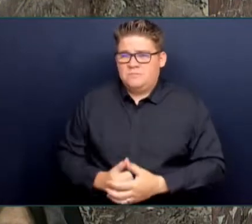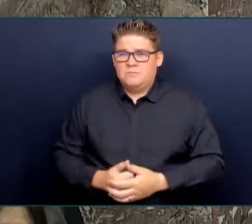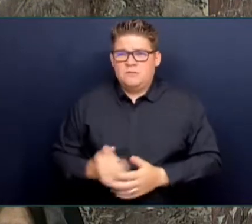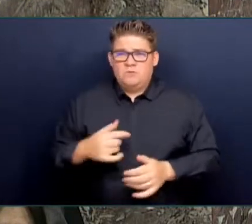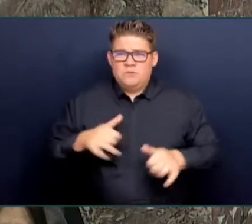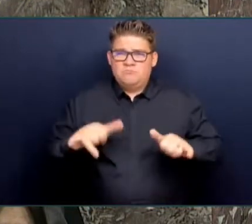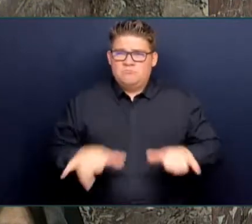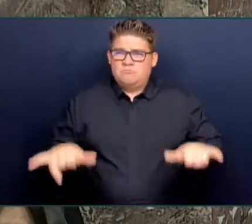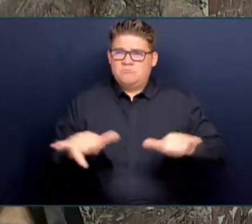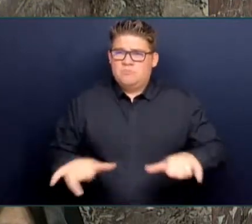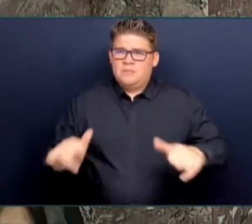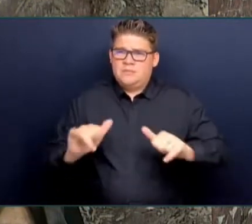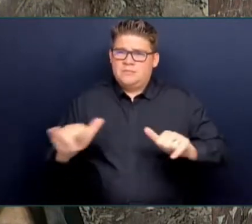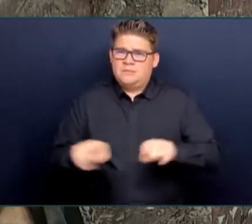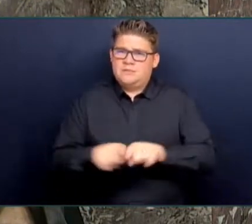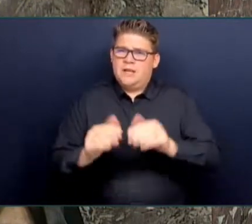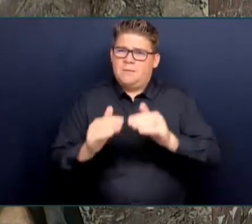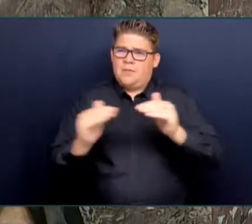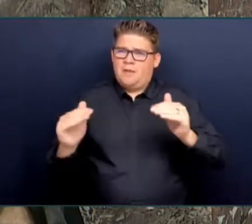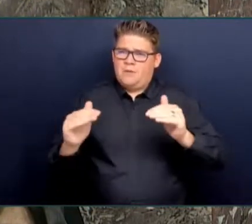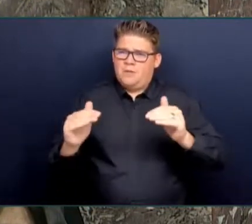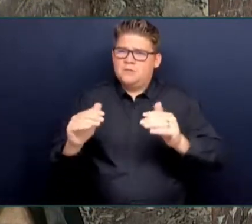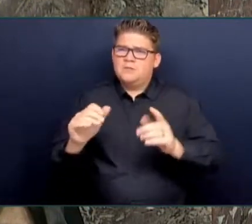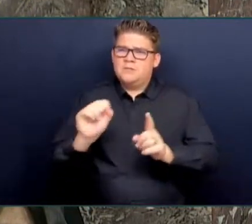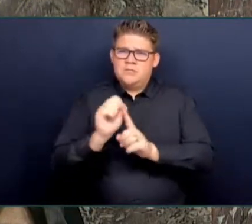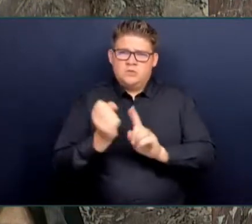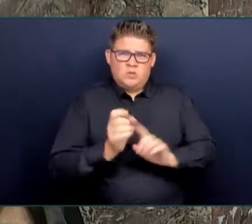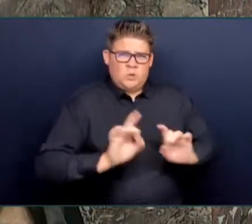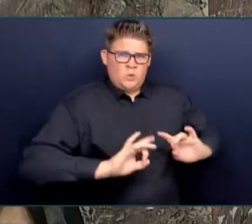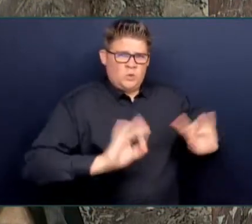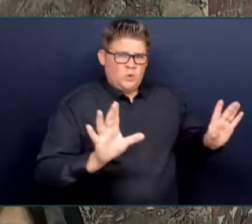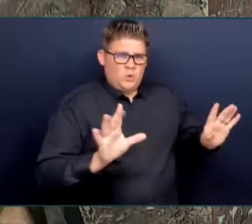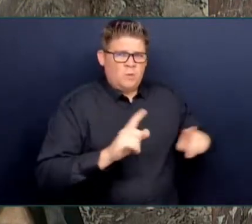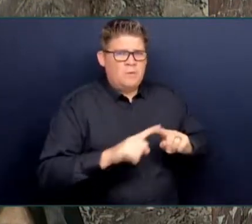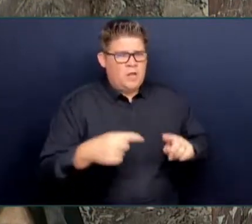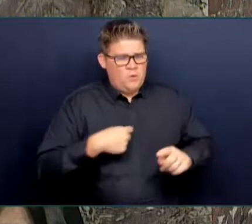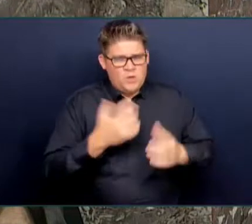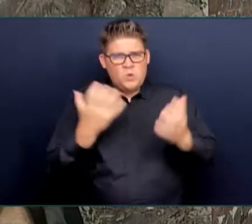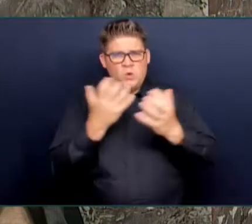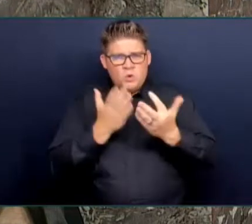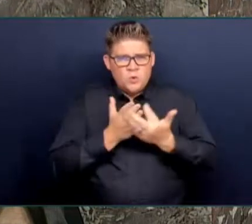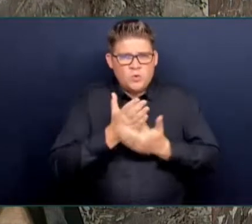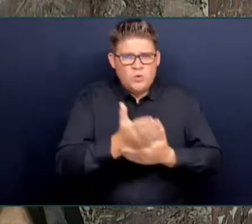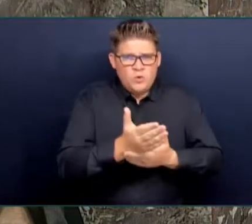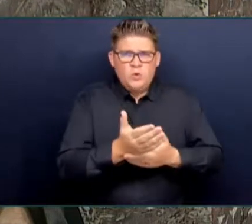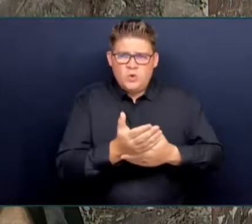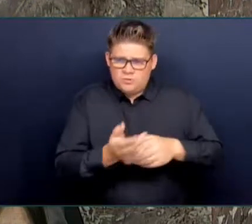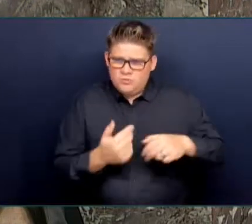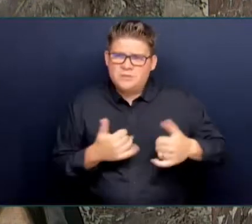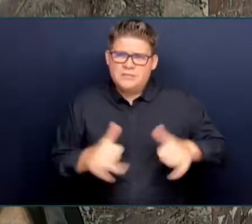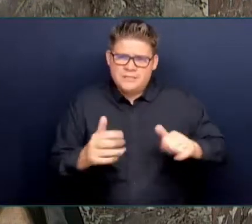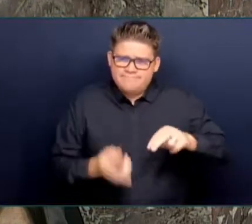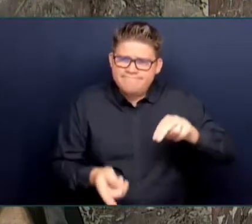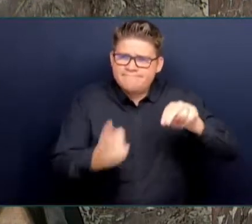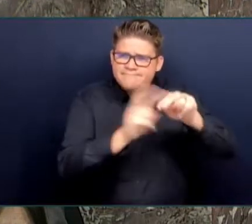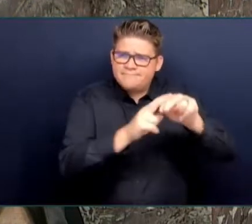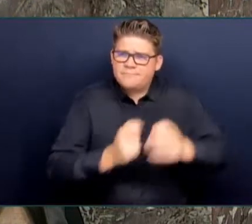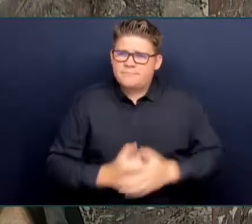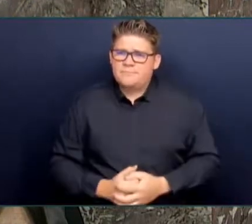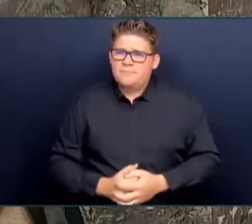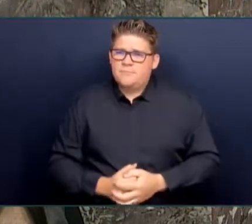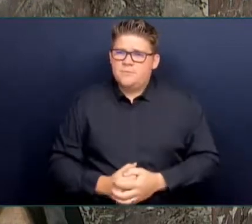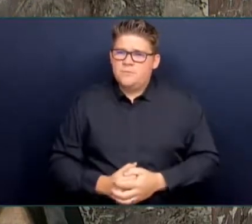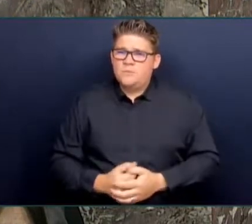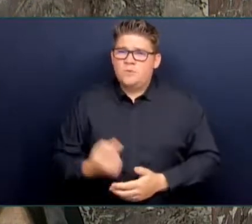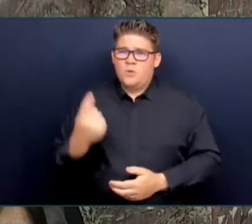we went from one MRI machine going 24/7 to 9, Honourable Speaker. We went from 4